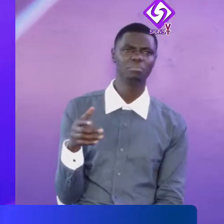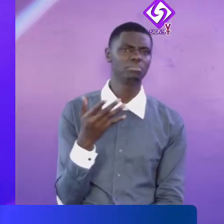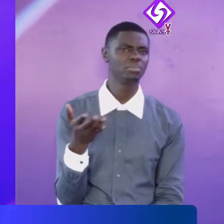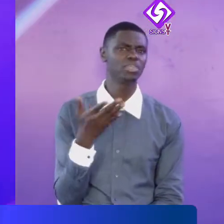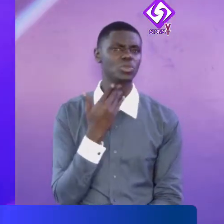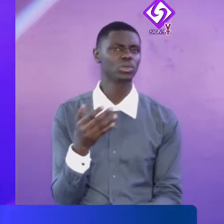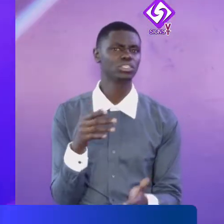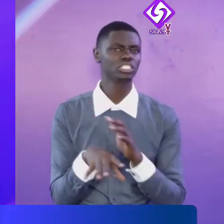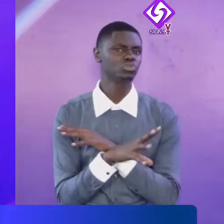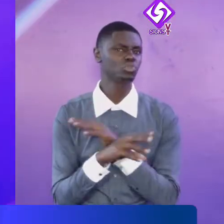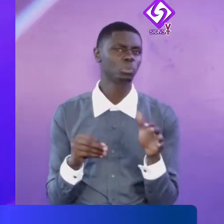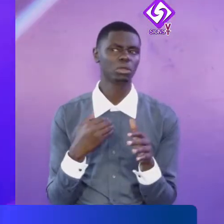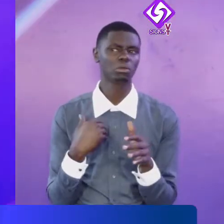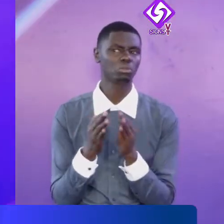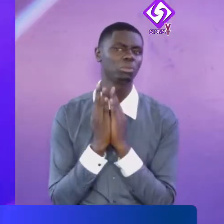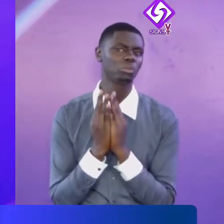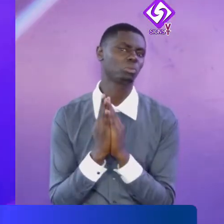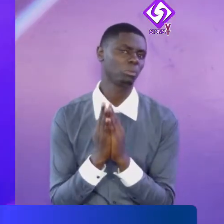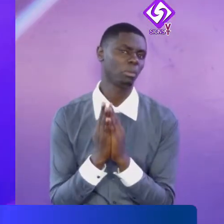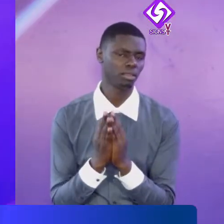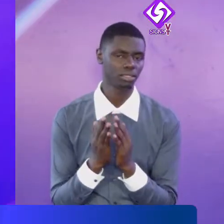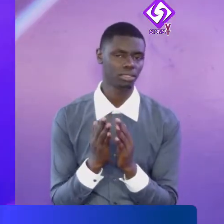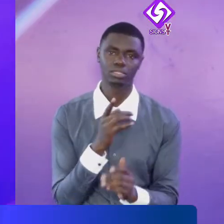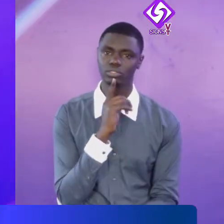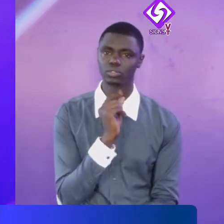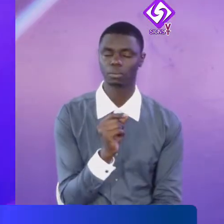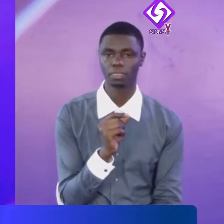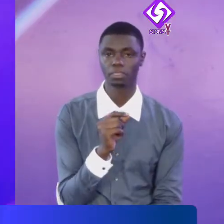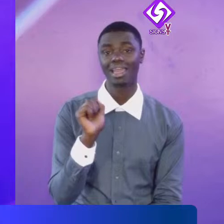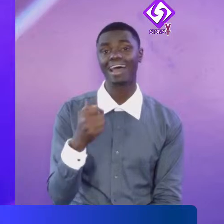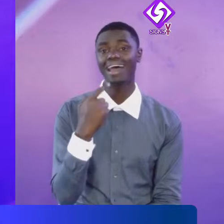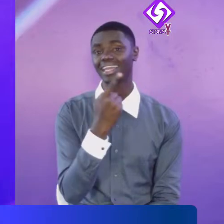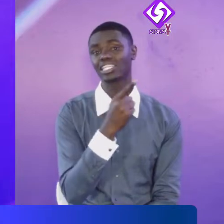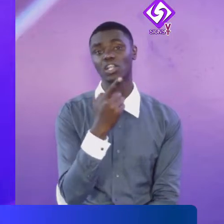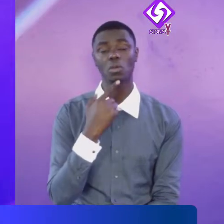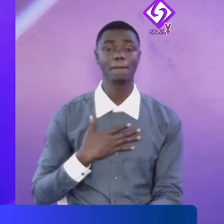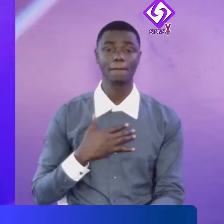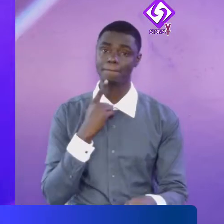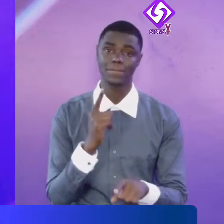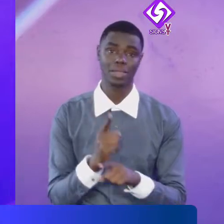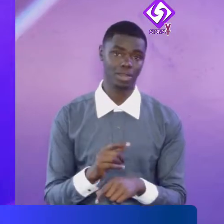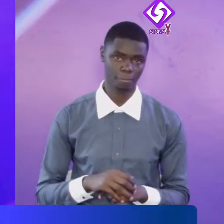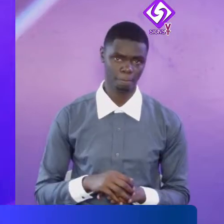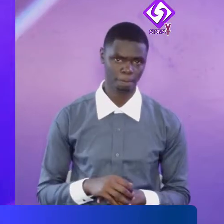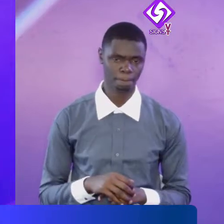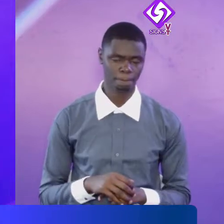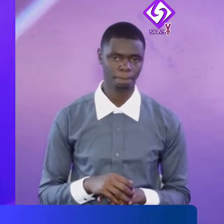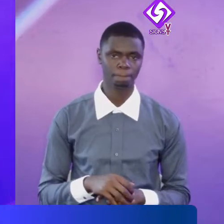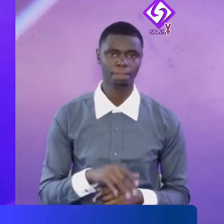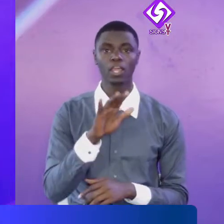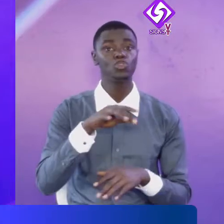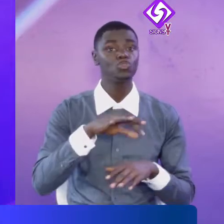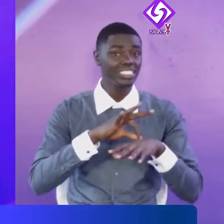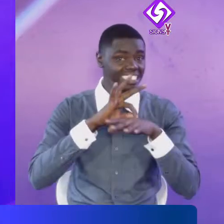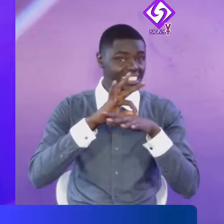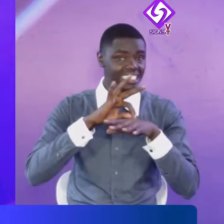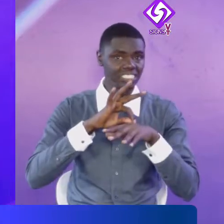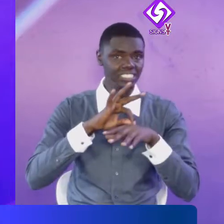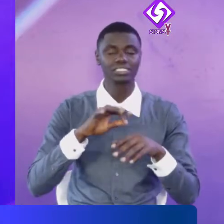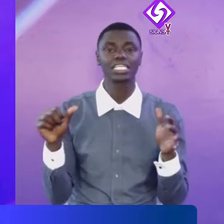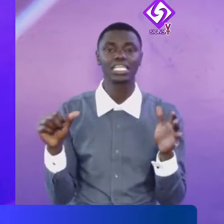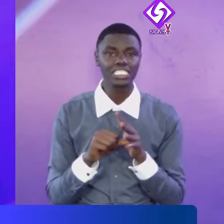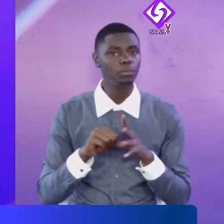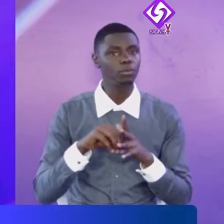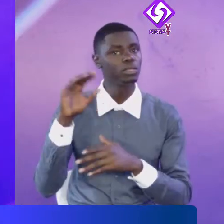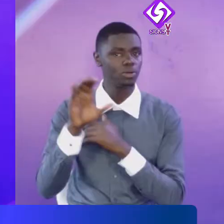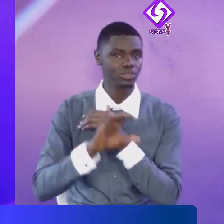them, or maybe you want to beg them. You get me? Yeah. So I can tell you, my brother, that your skin is a problem out